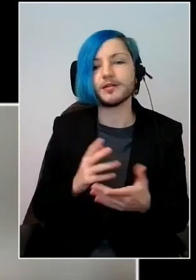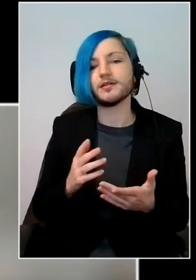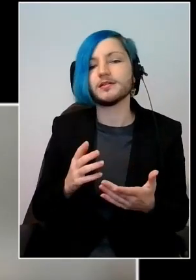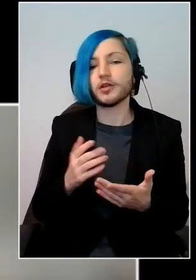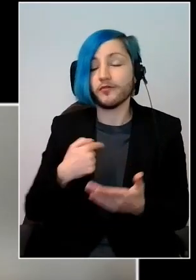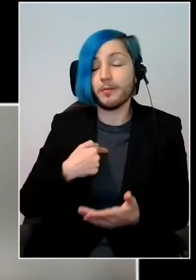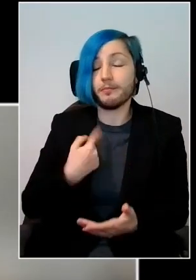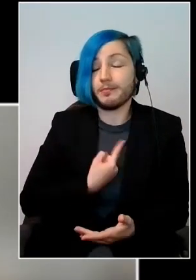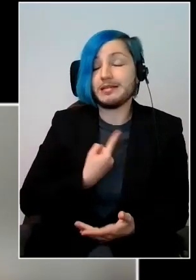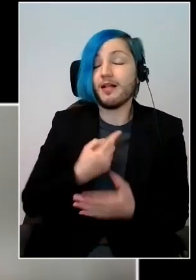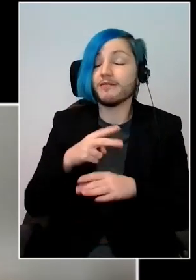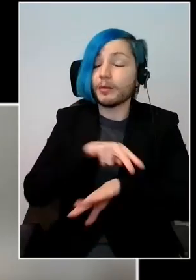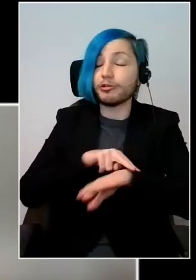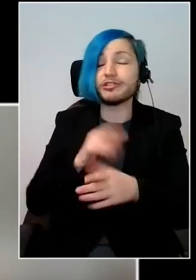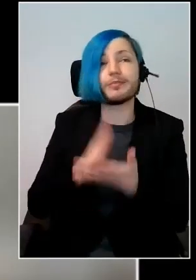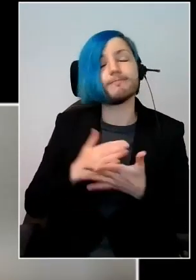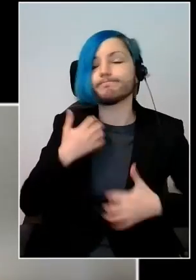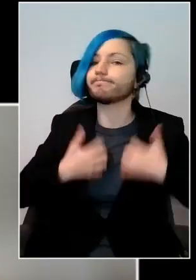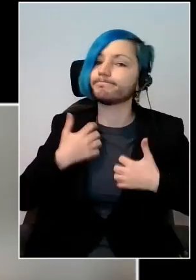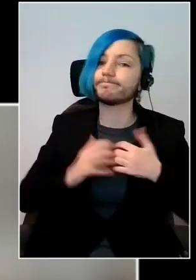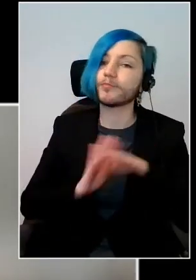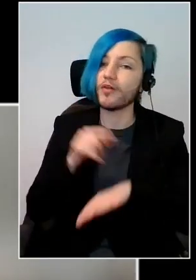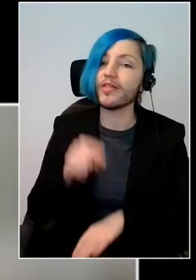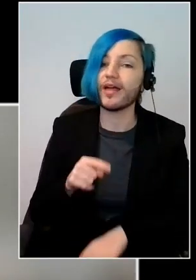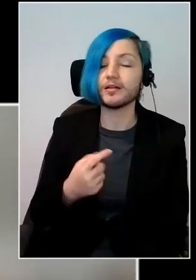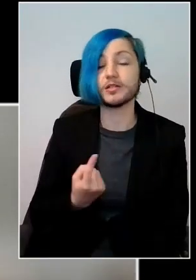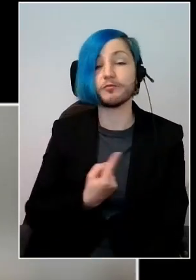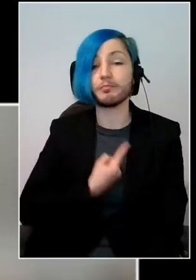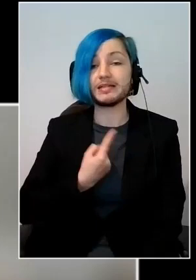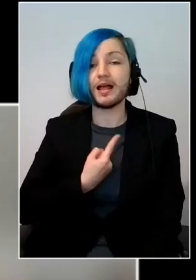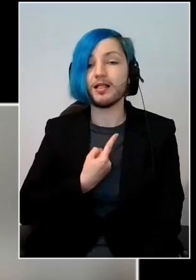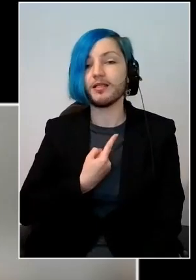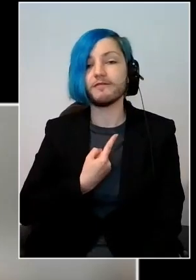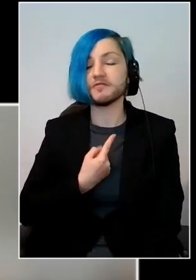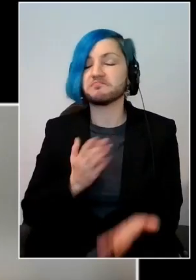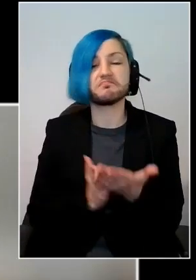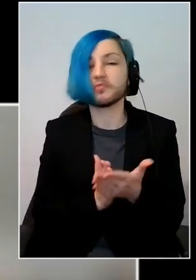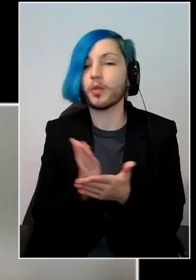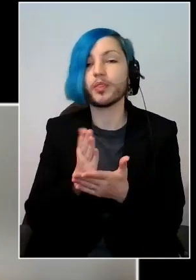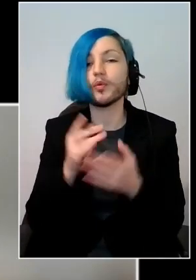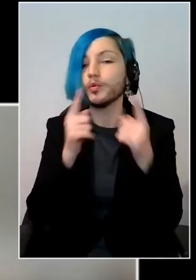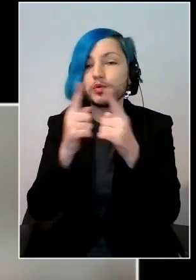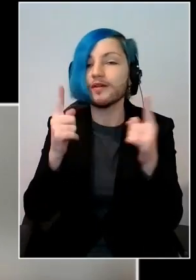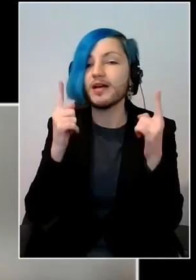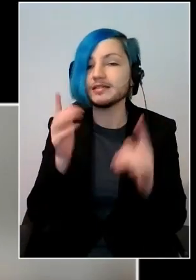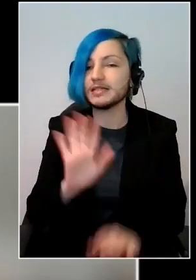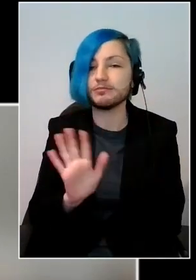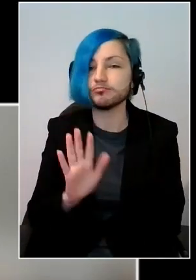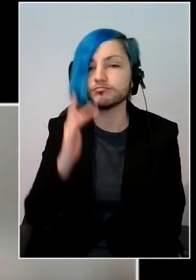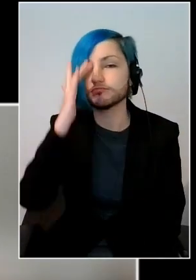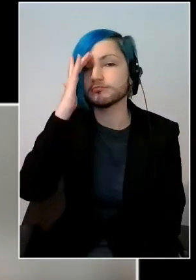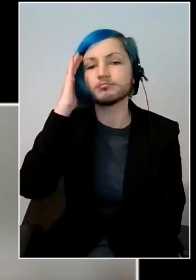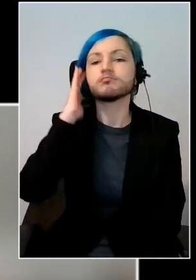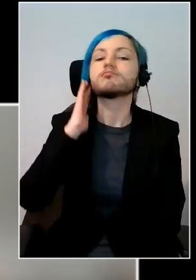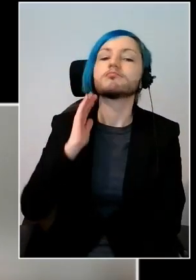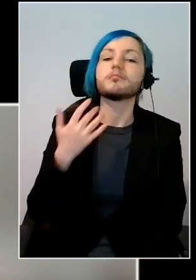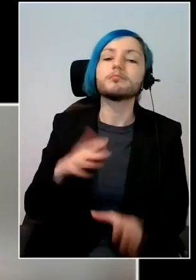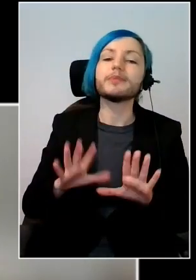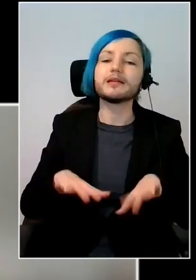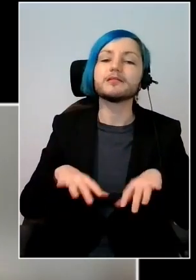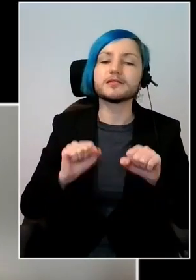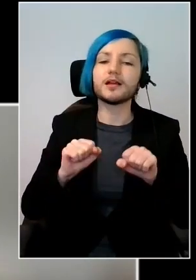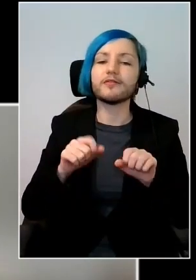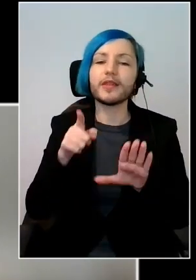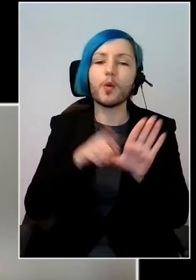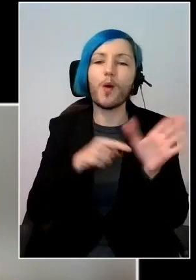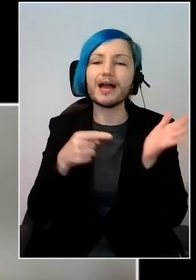me. I didn't come through the route of university. I started down in that YTS world